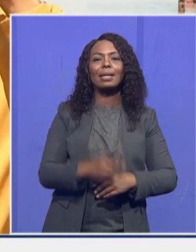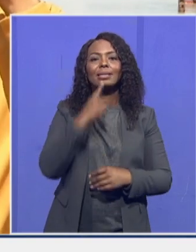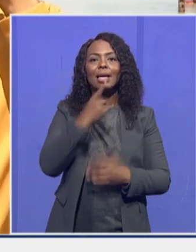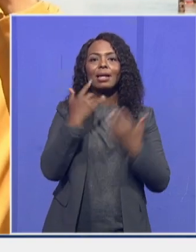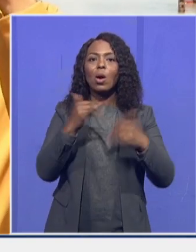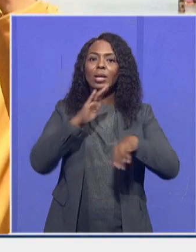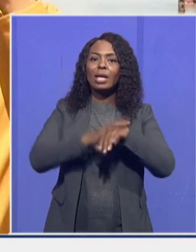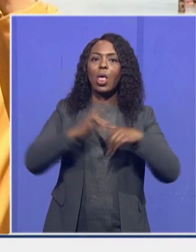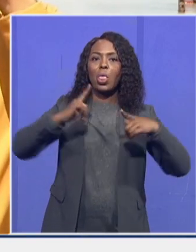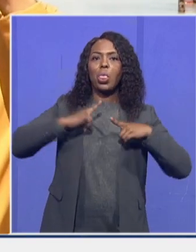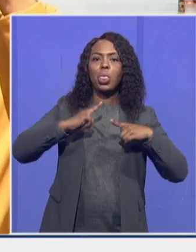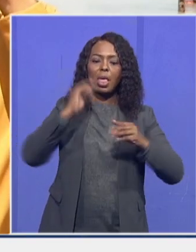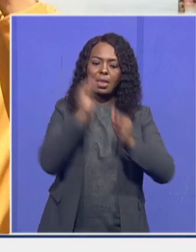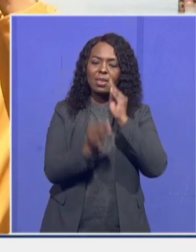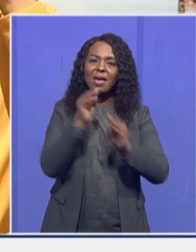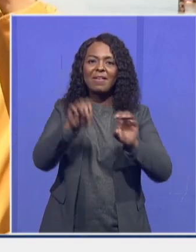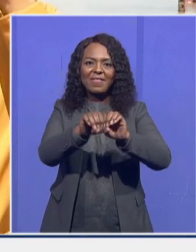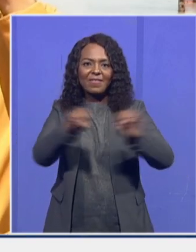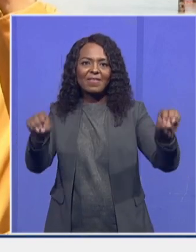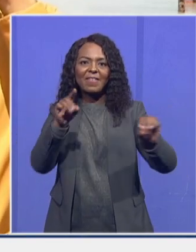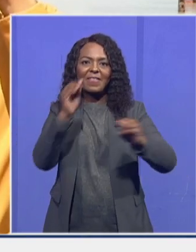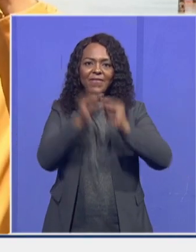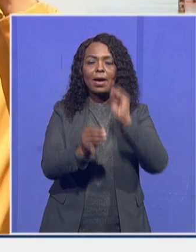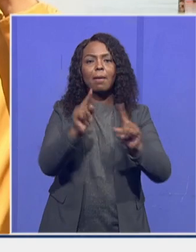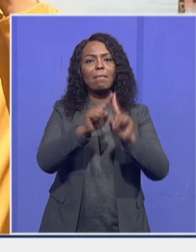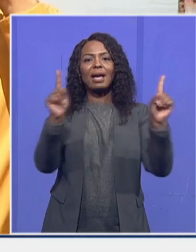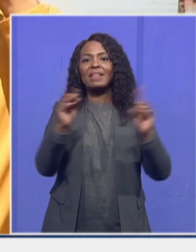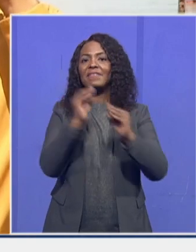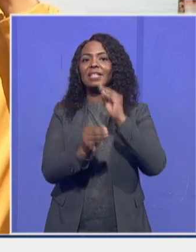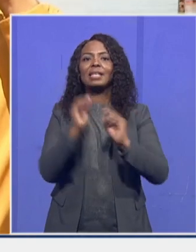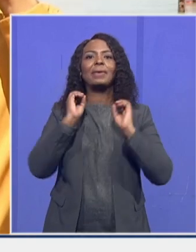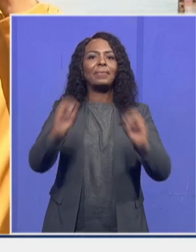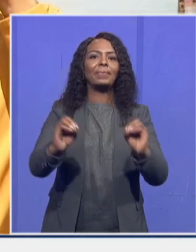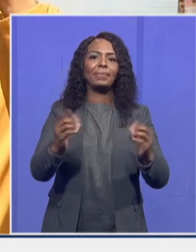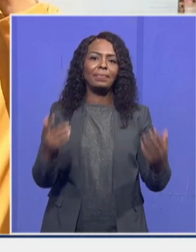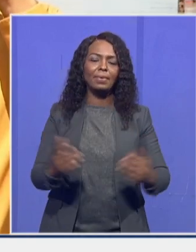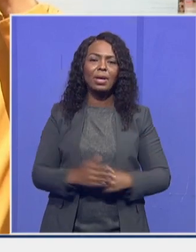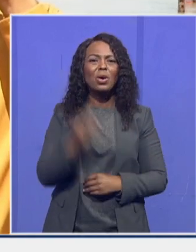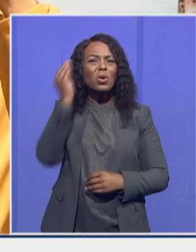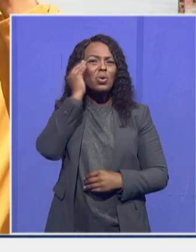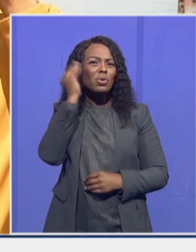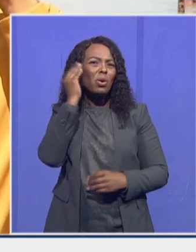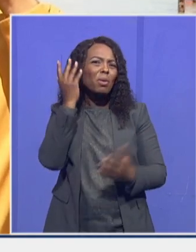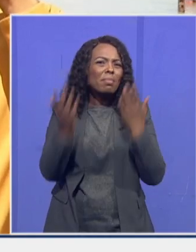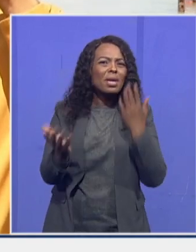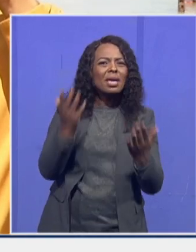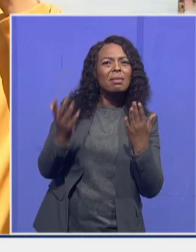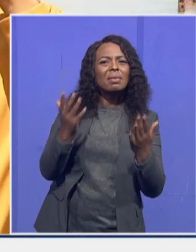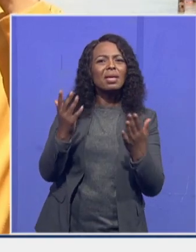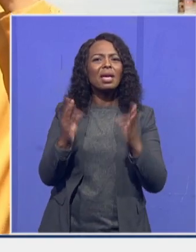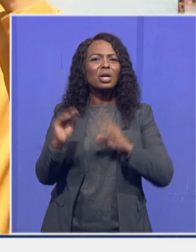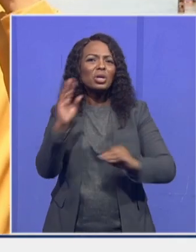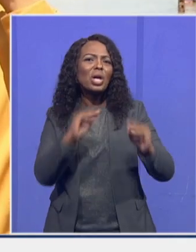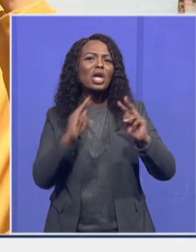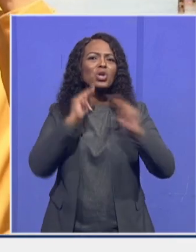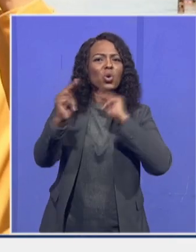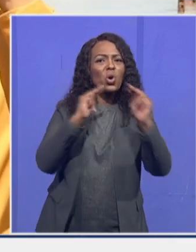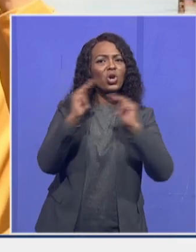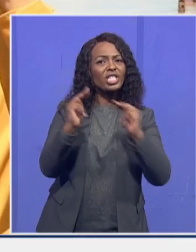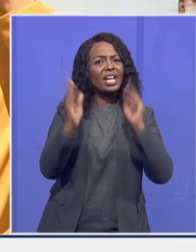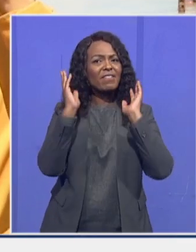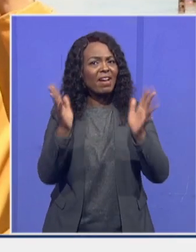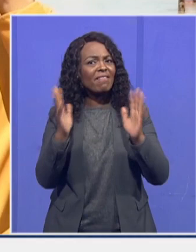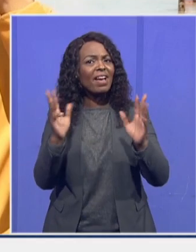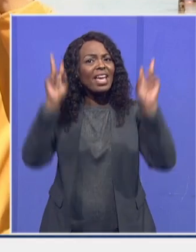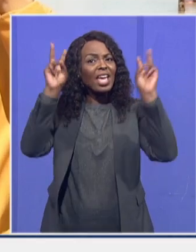drainage system itself is fixed, but clearly it has not been fixed. Do we know if talks have started on this and have they advanced,